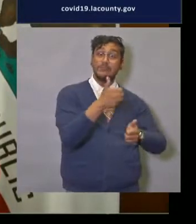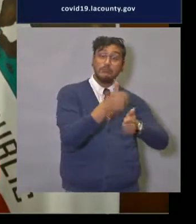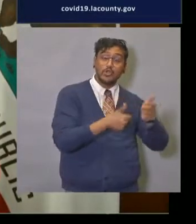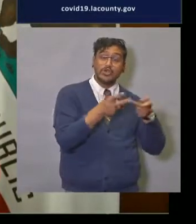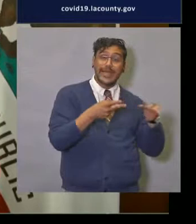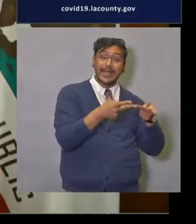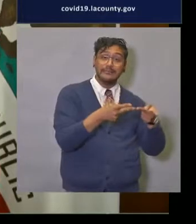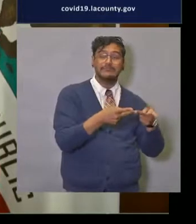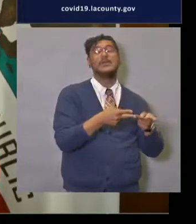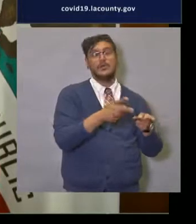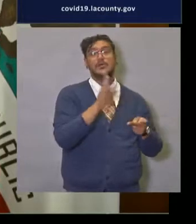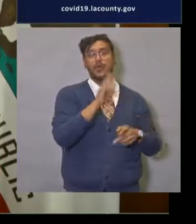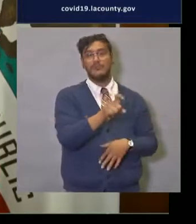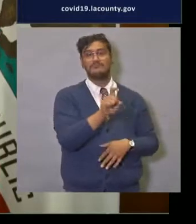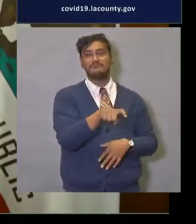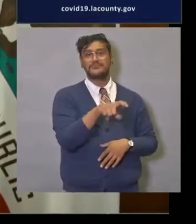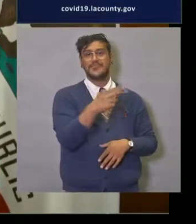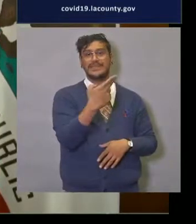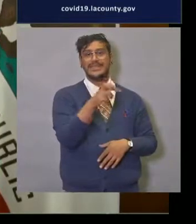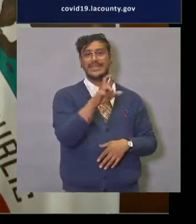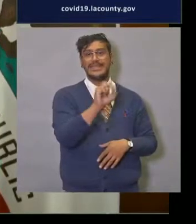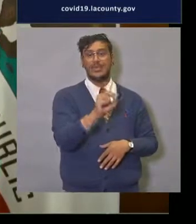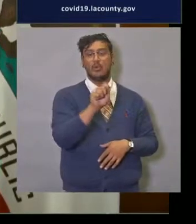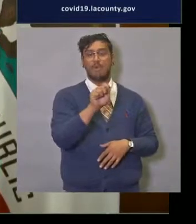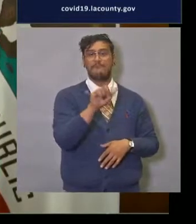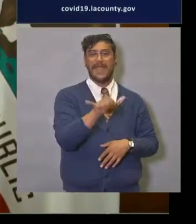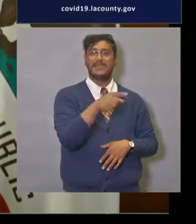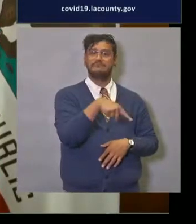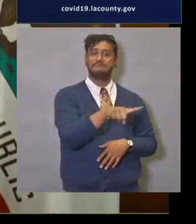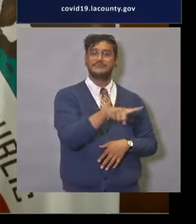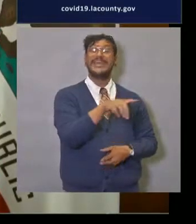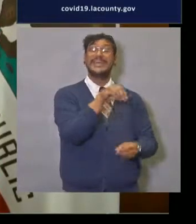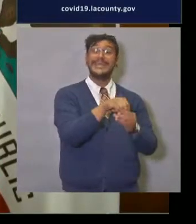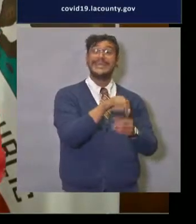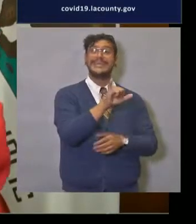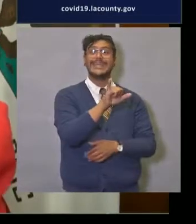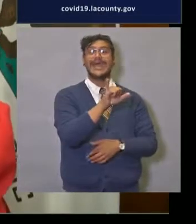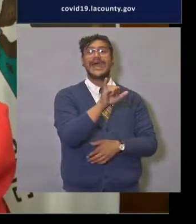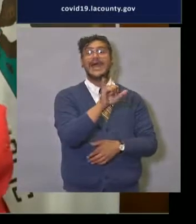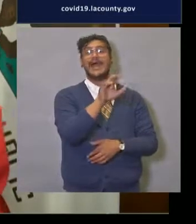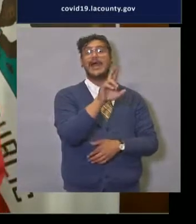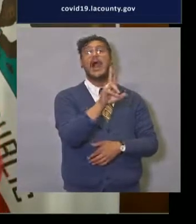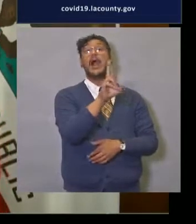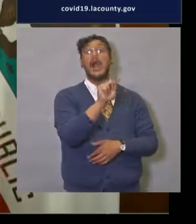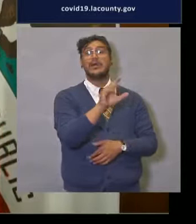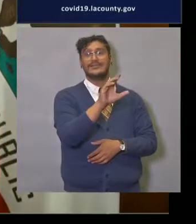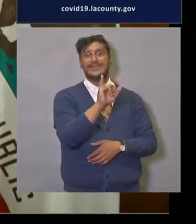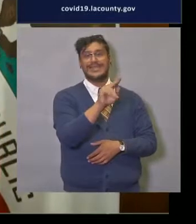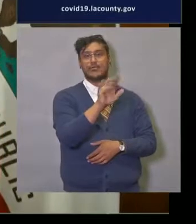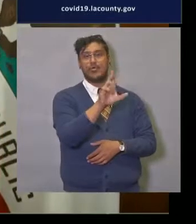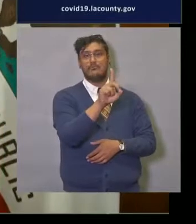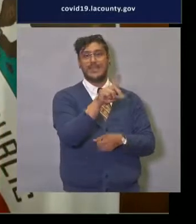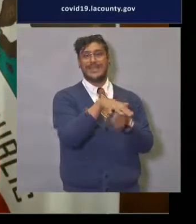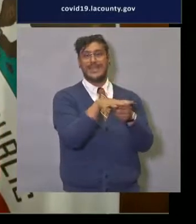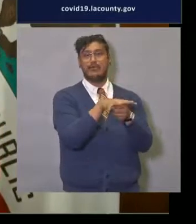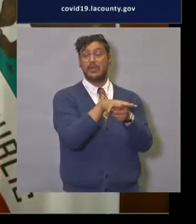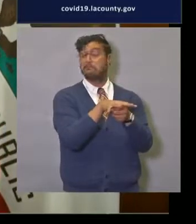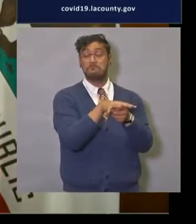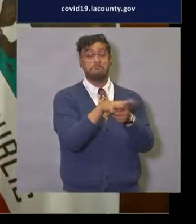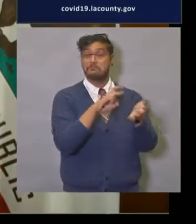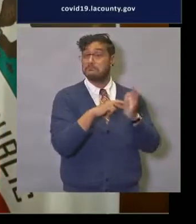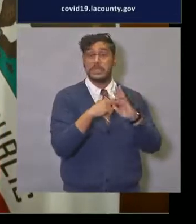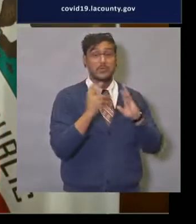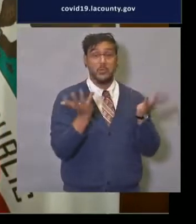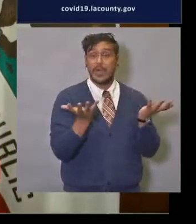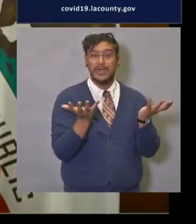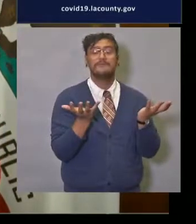hero pay in unincorporated Los Angeles County. That means an additional $5 an hour, and it's imperative that we act